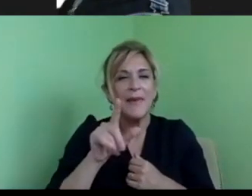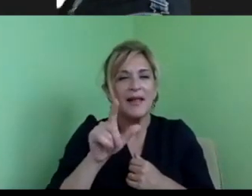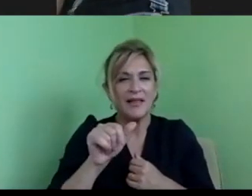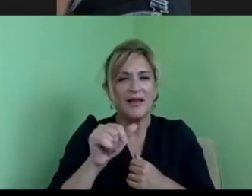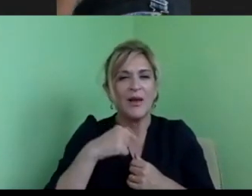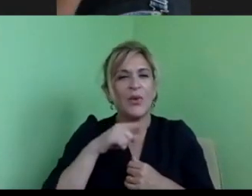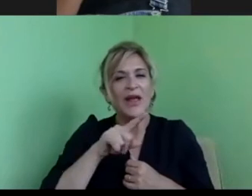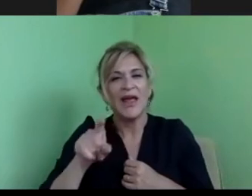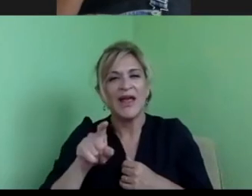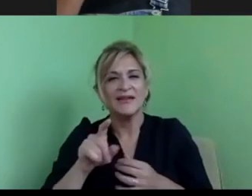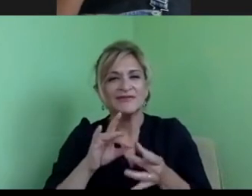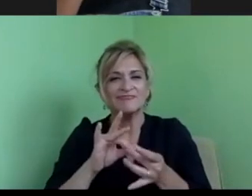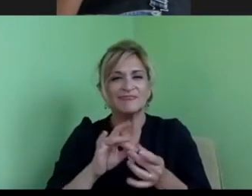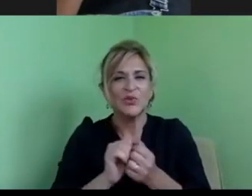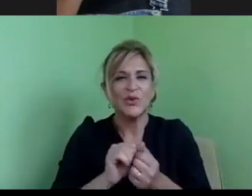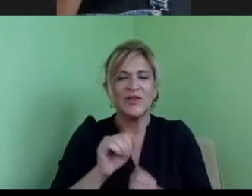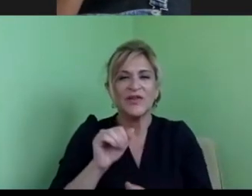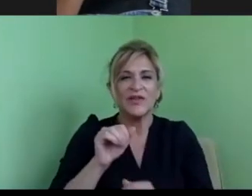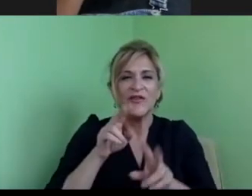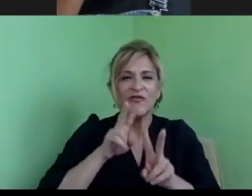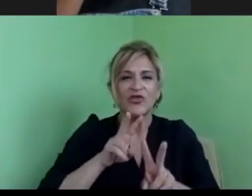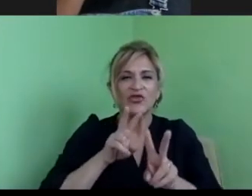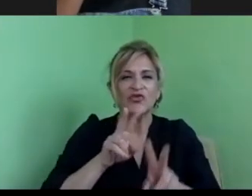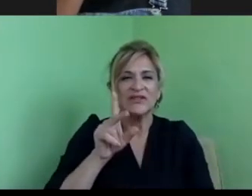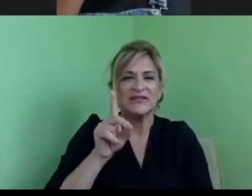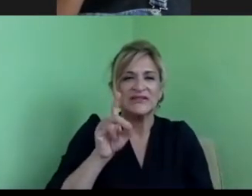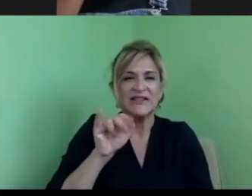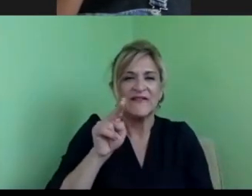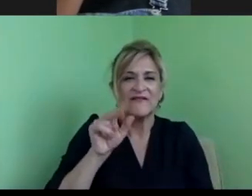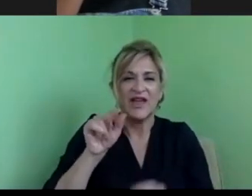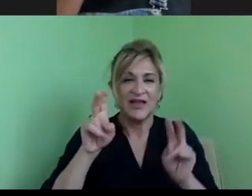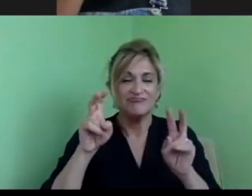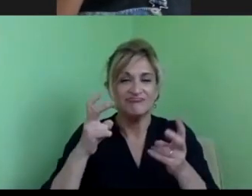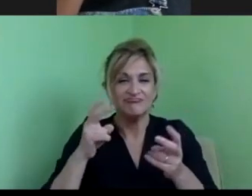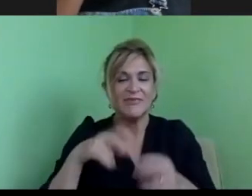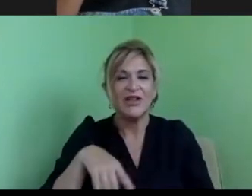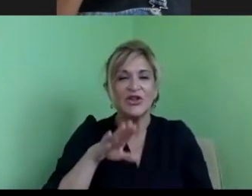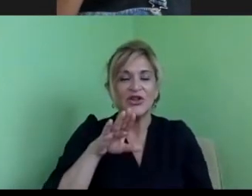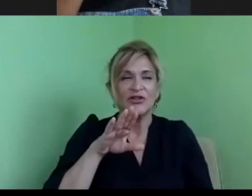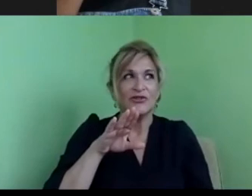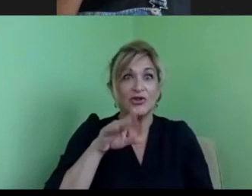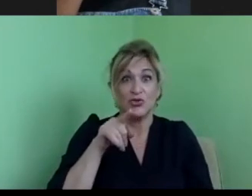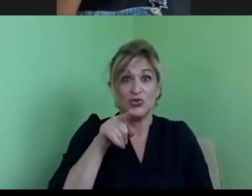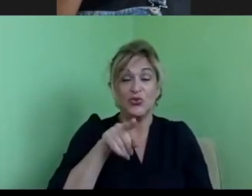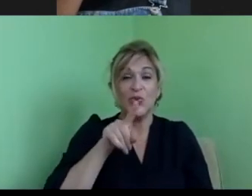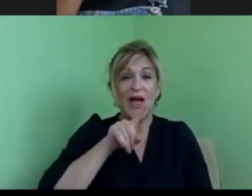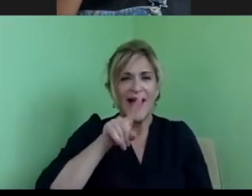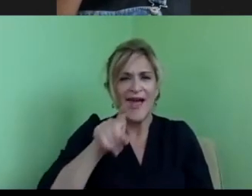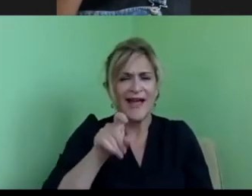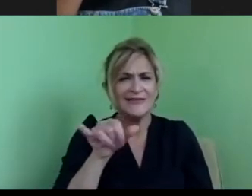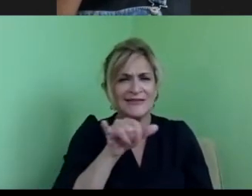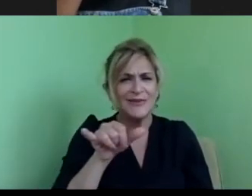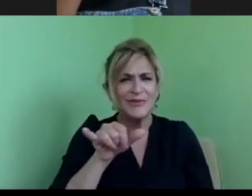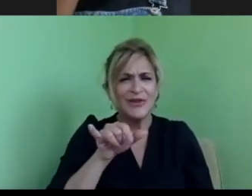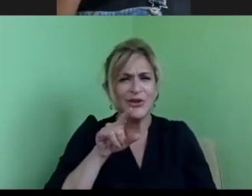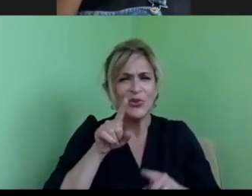funeral diva and the idea of um because you asked similar questions you know like in your